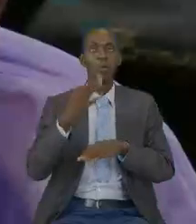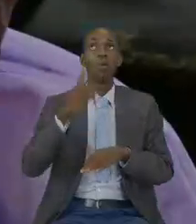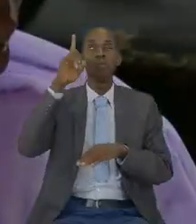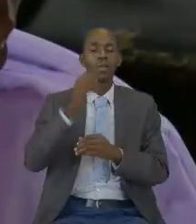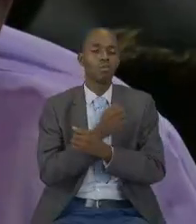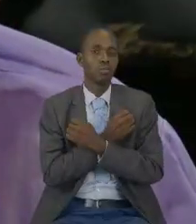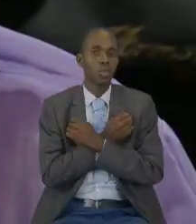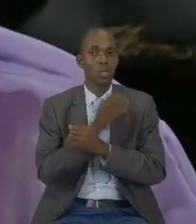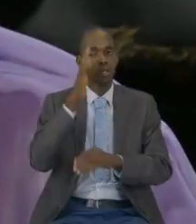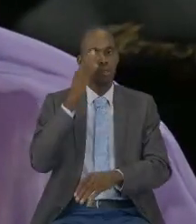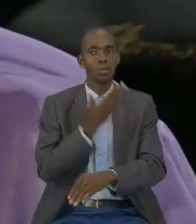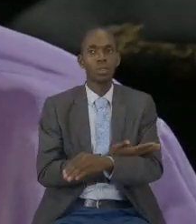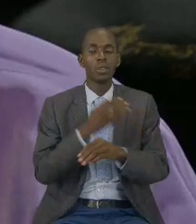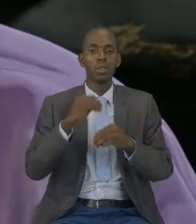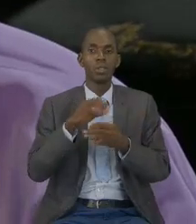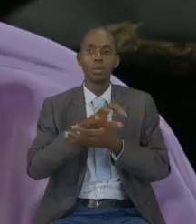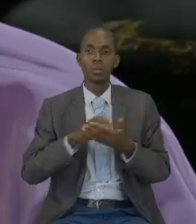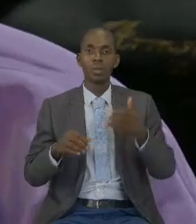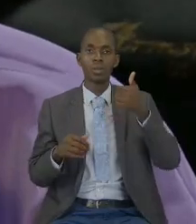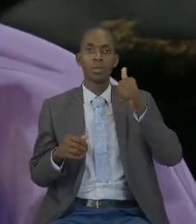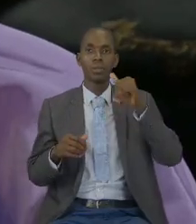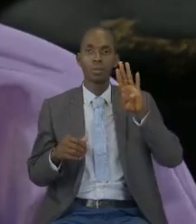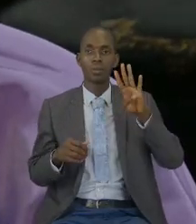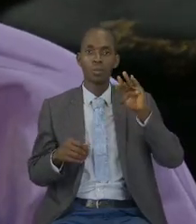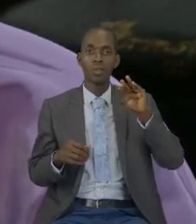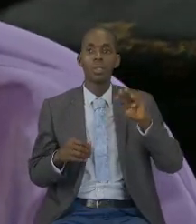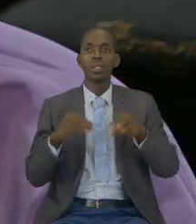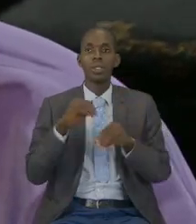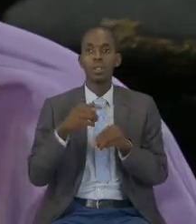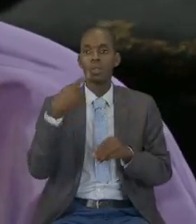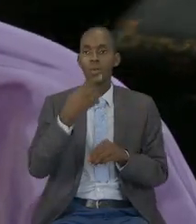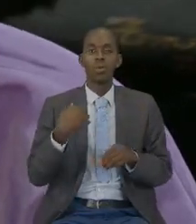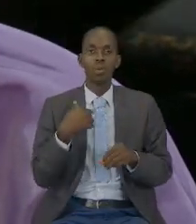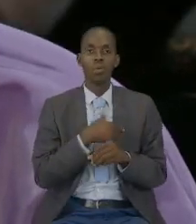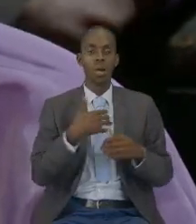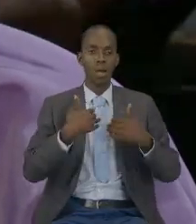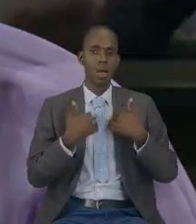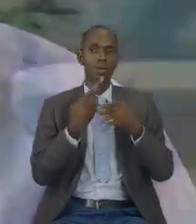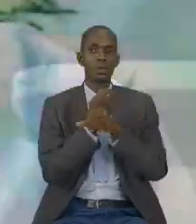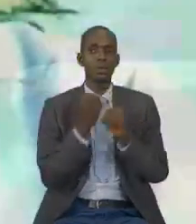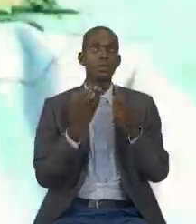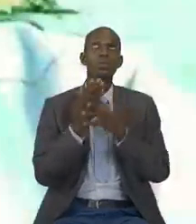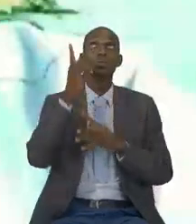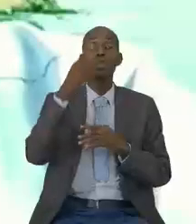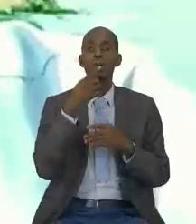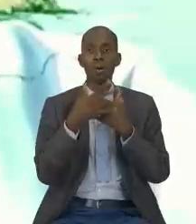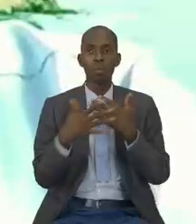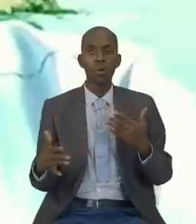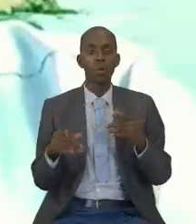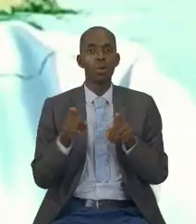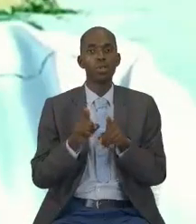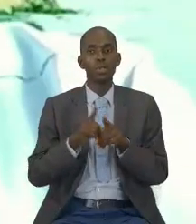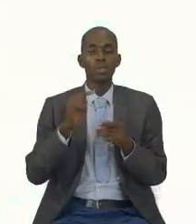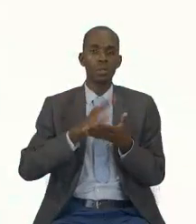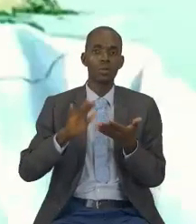Son. Then in verse 14, it says, in whom we have redemption through his blood, even the